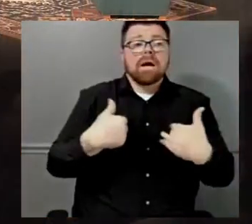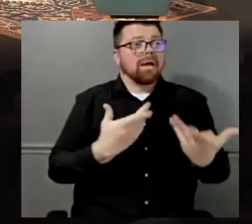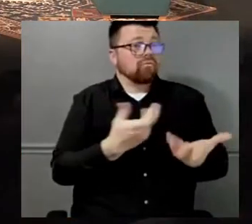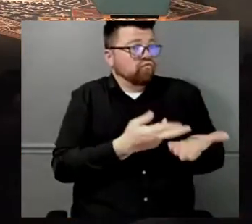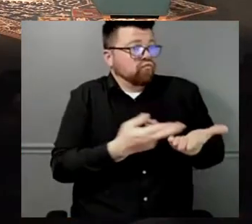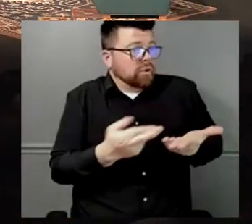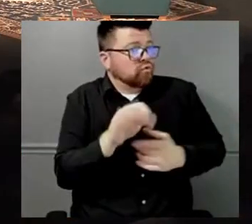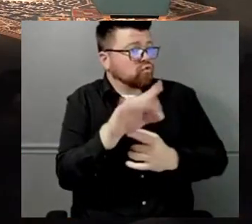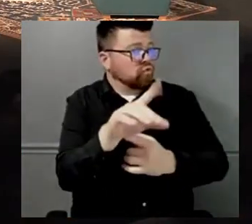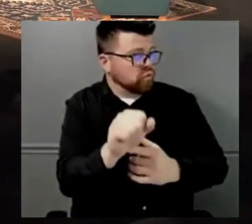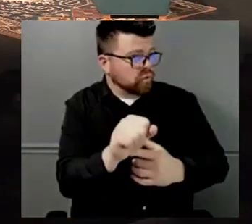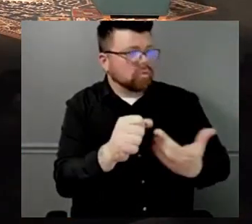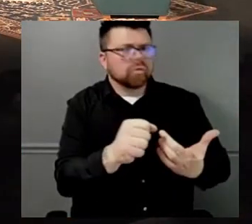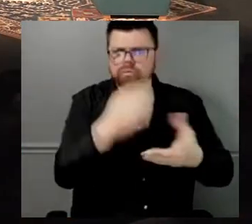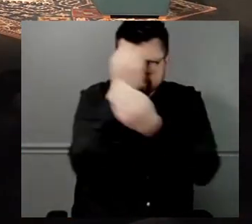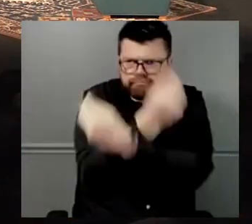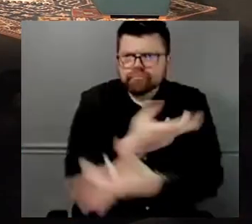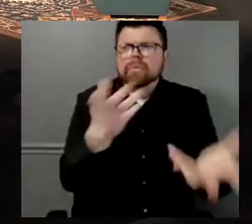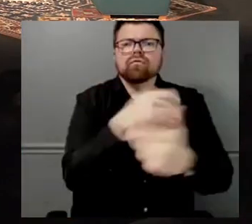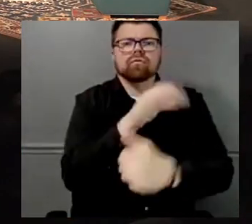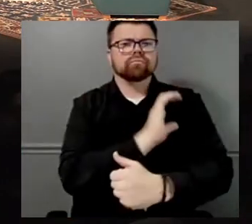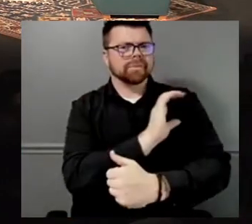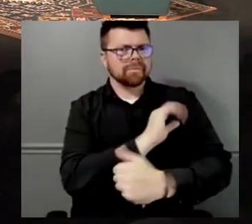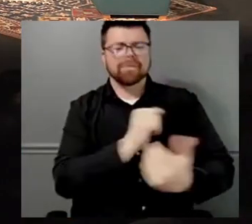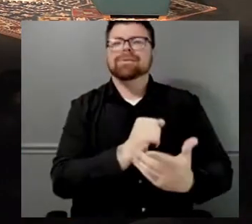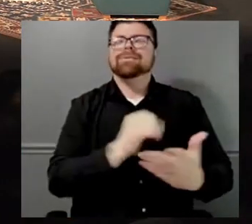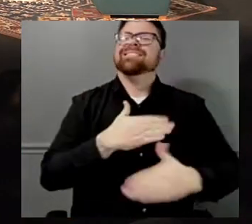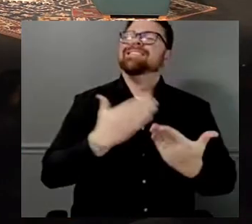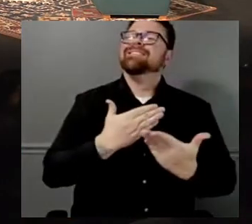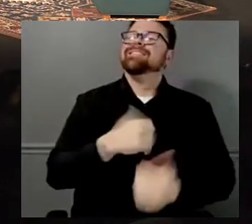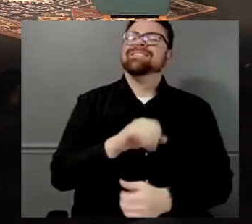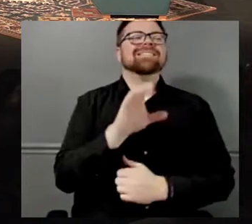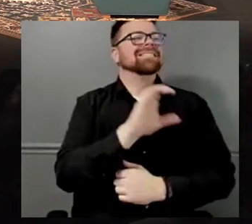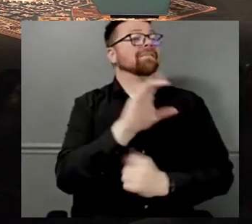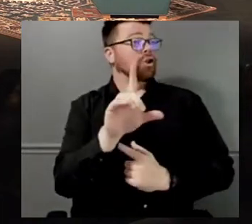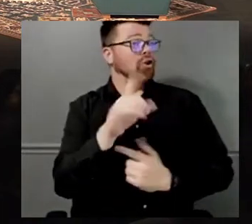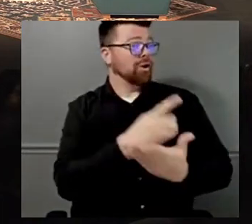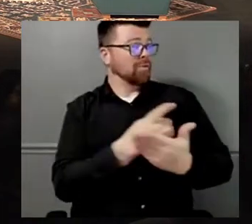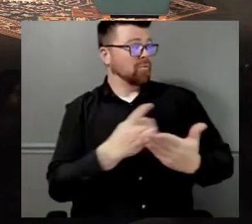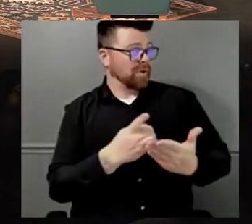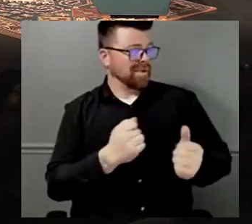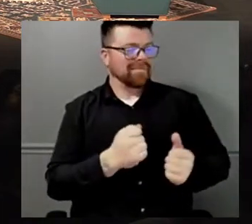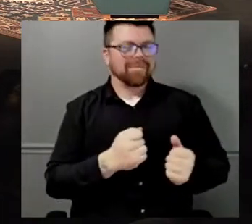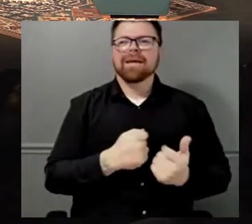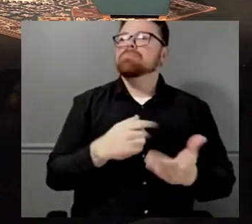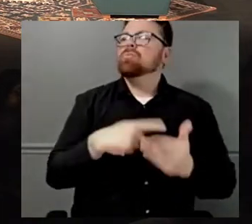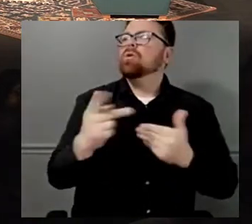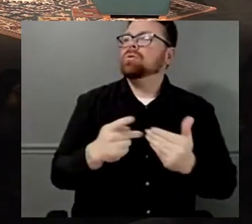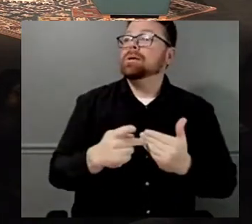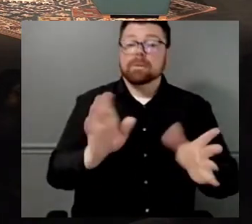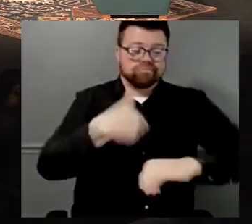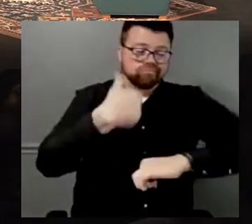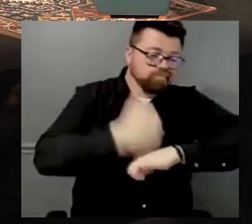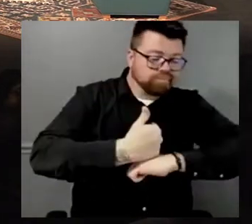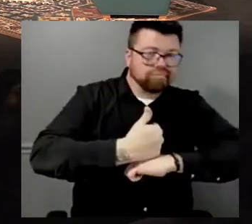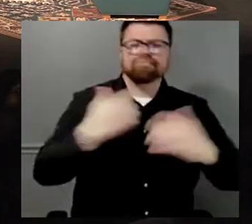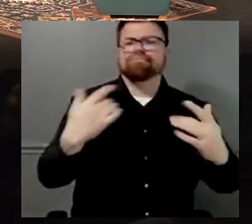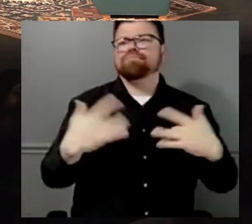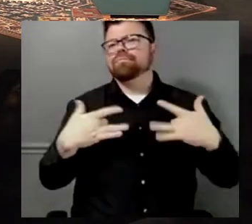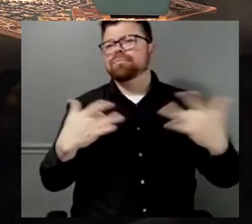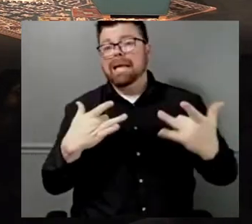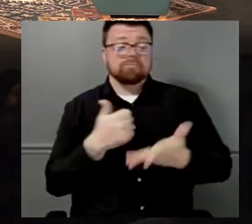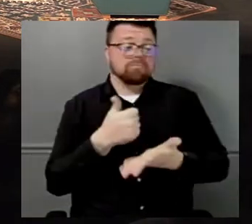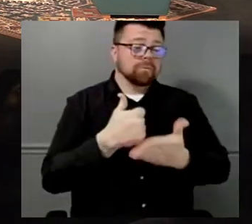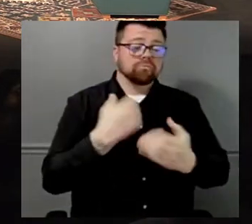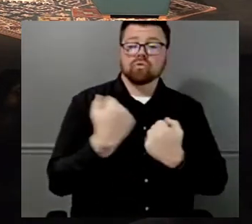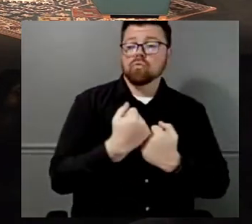informed citizenship. We are so grateful for Civic Learning Week and programs like this that help advance this very important work. You